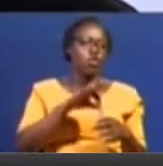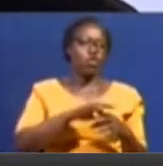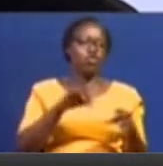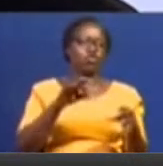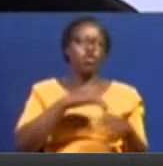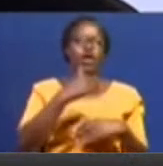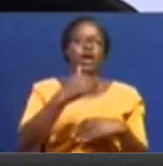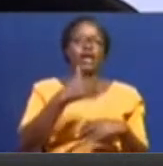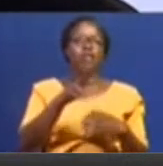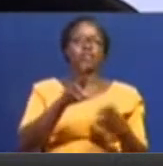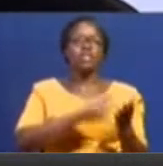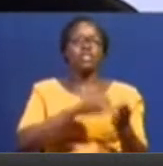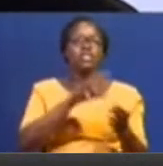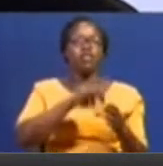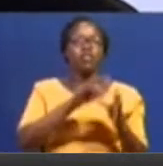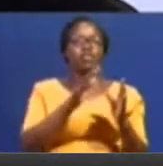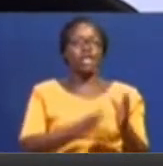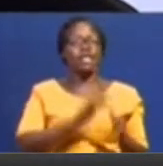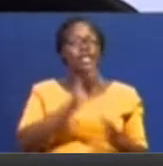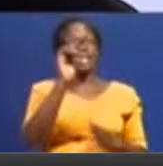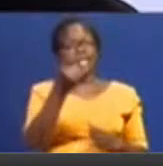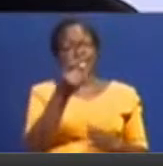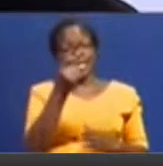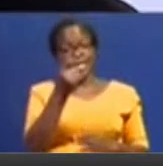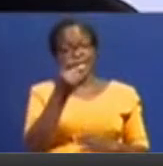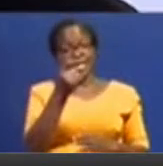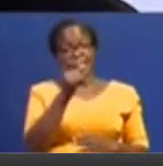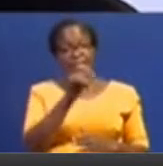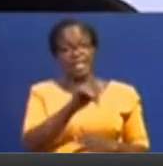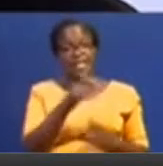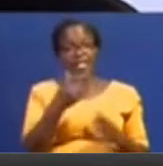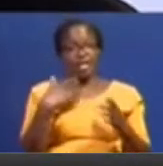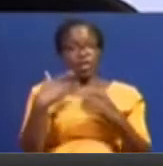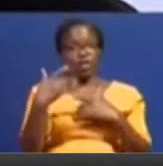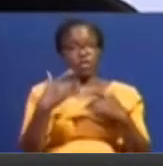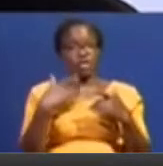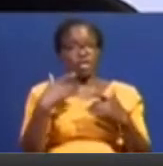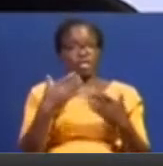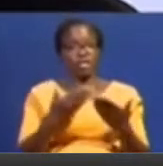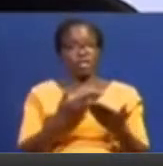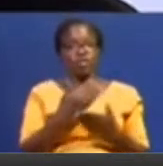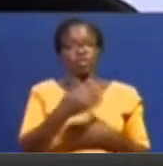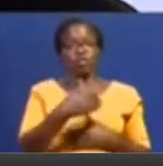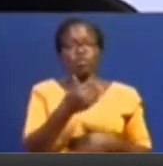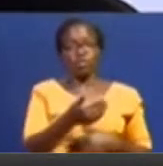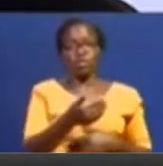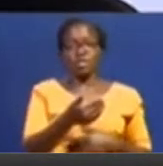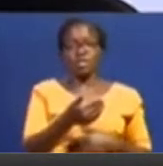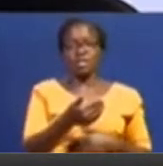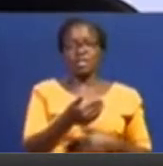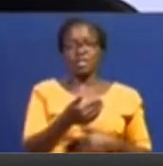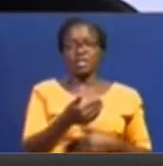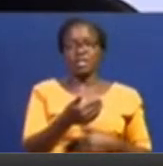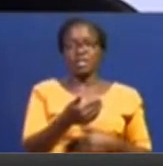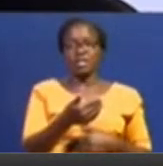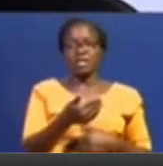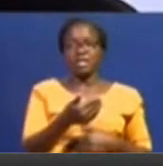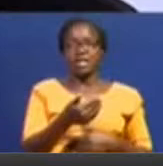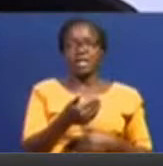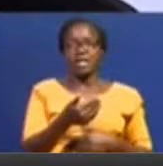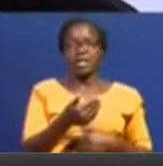every registered voter in Kenya, given the concern that has always been, arises every